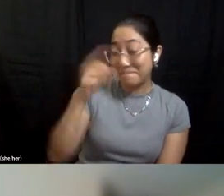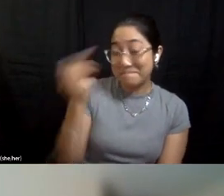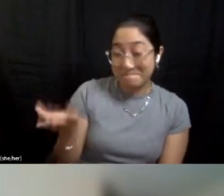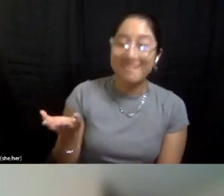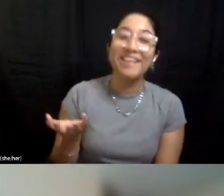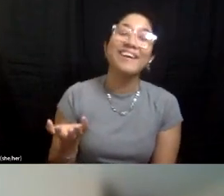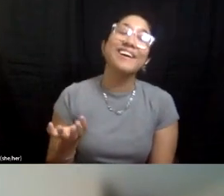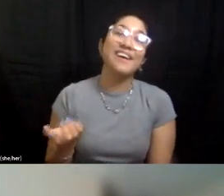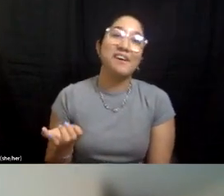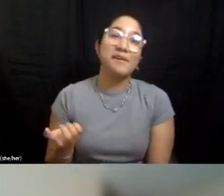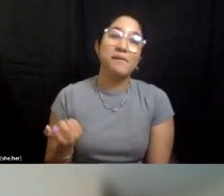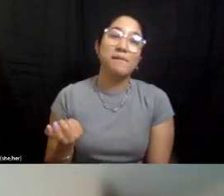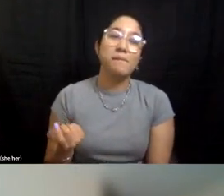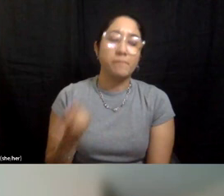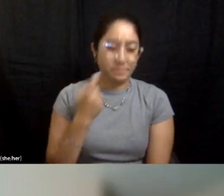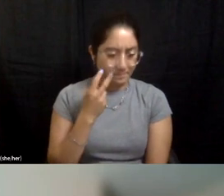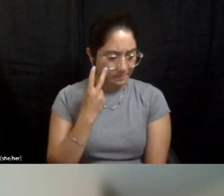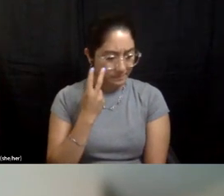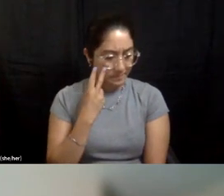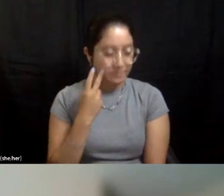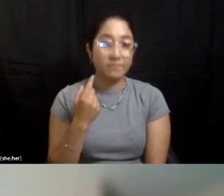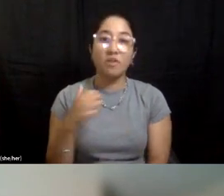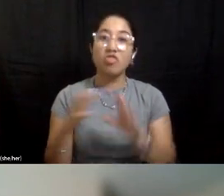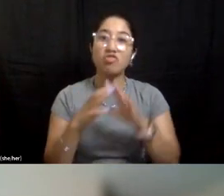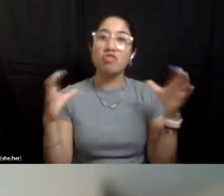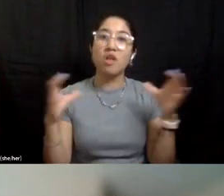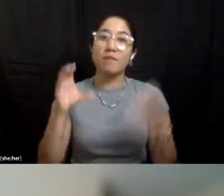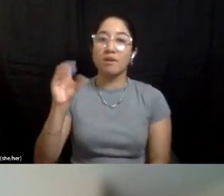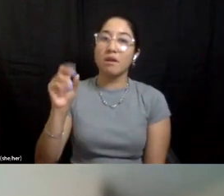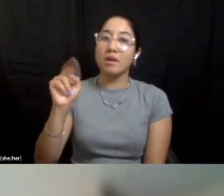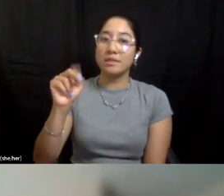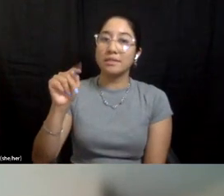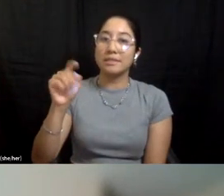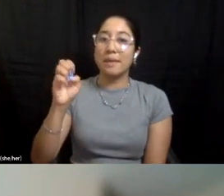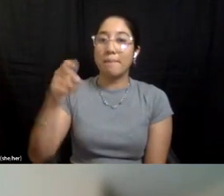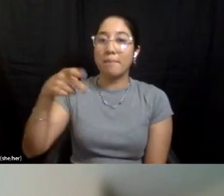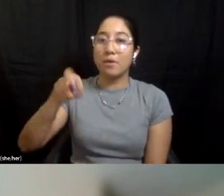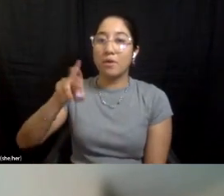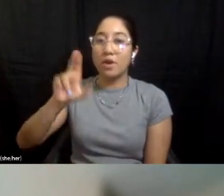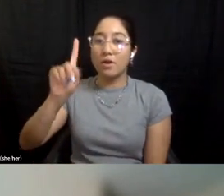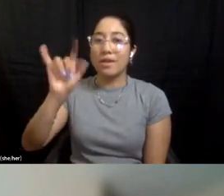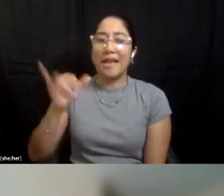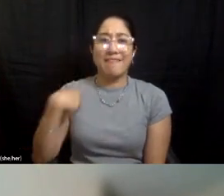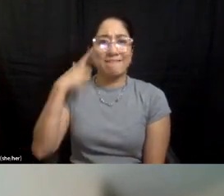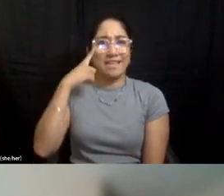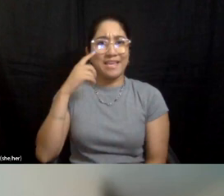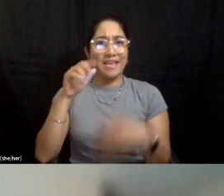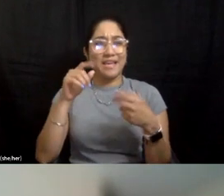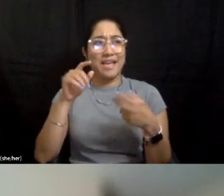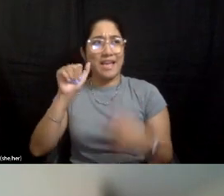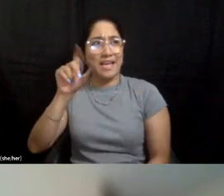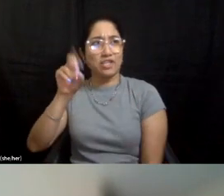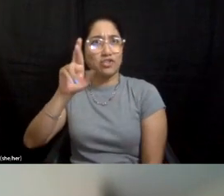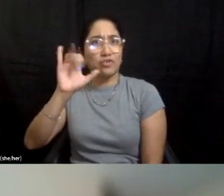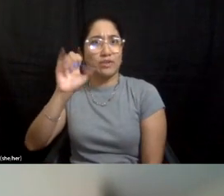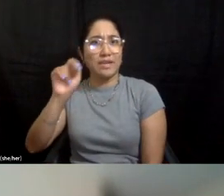Let's see. I mean, I'm reading a lot of my contemporaries, I think. Adrienne Daws, who I think is doing next week or 2 weeks. I think they might be our